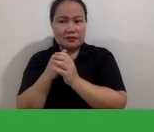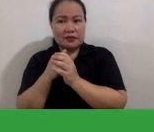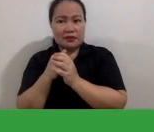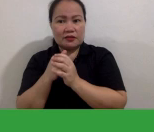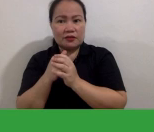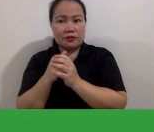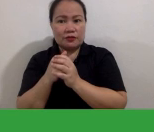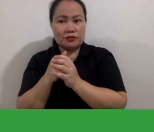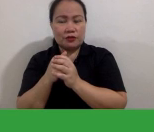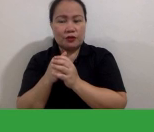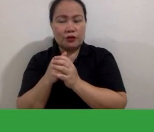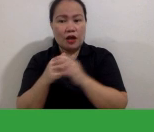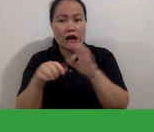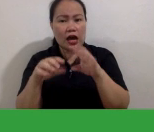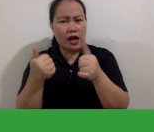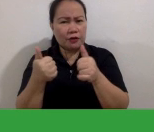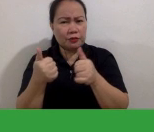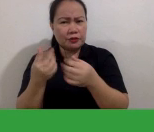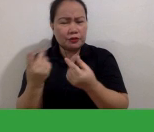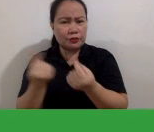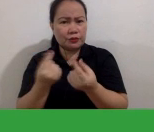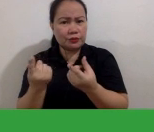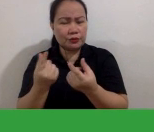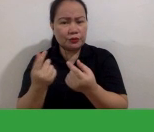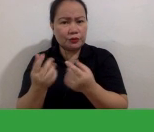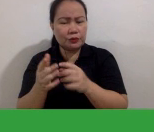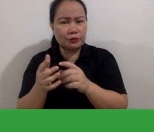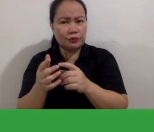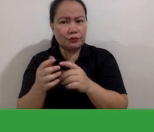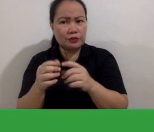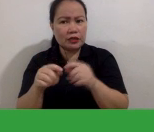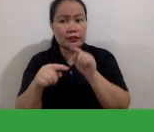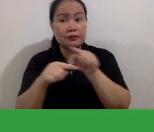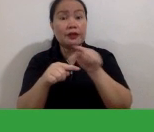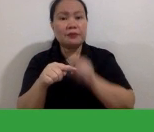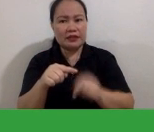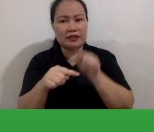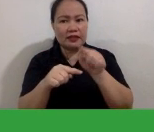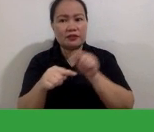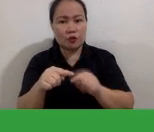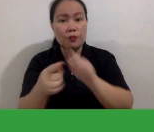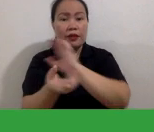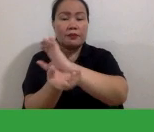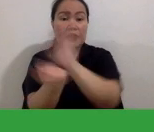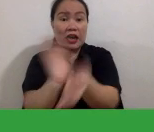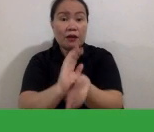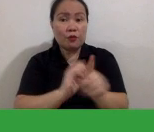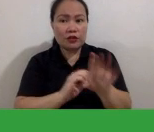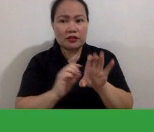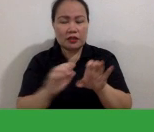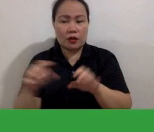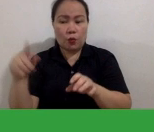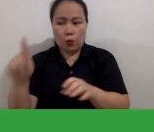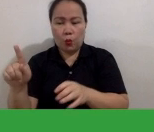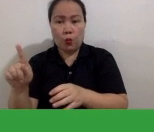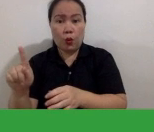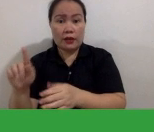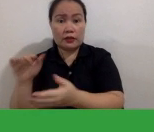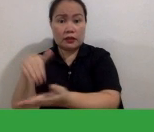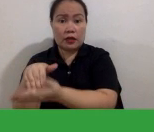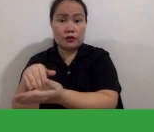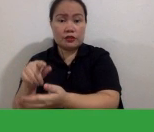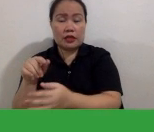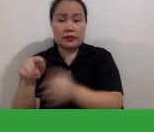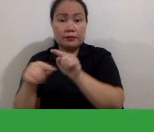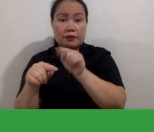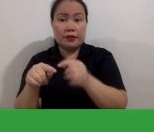para makuha natin yung 100 sa denominator, anong gagawin? Divide natin siya by 10. Tama? So, 1,000 divided